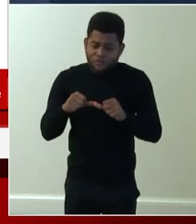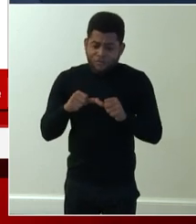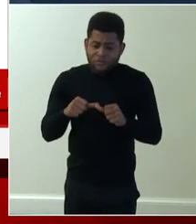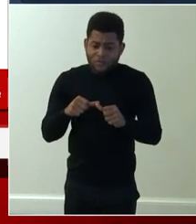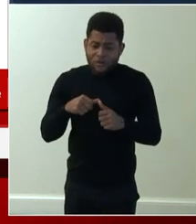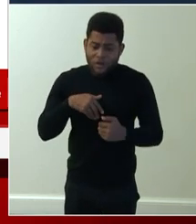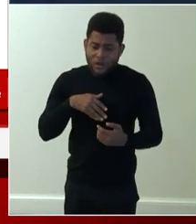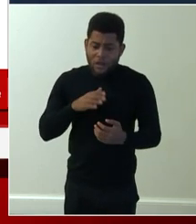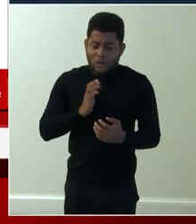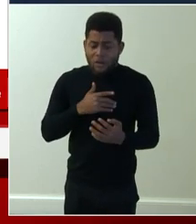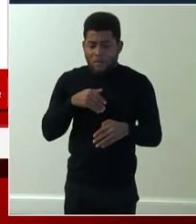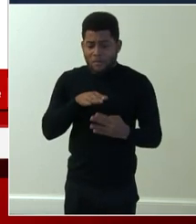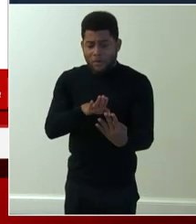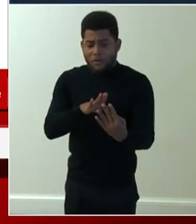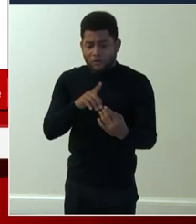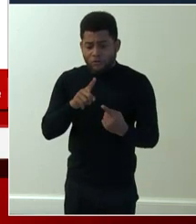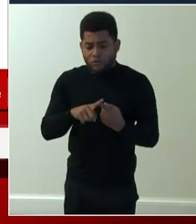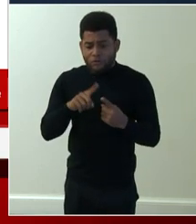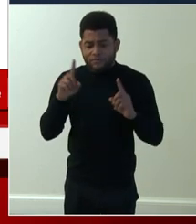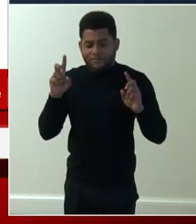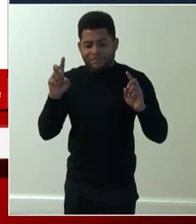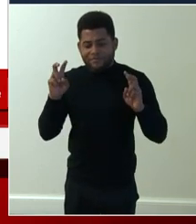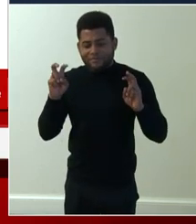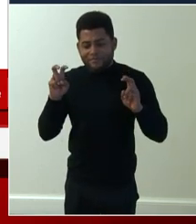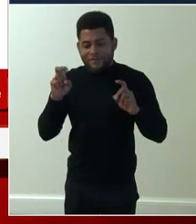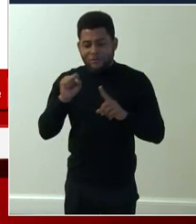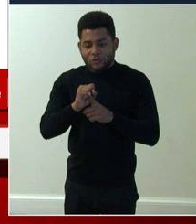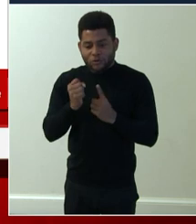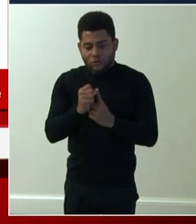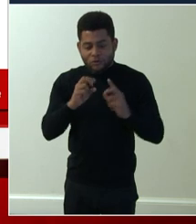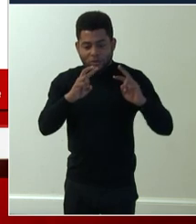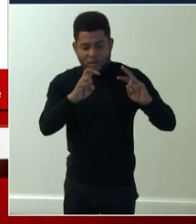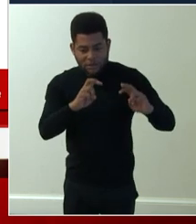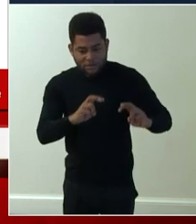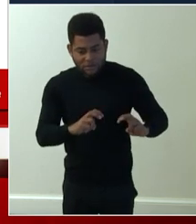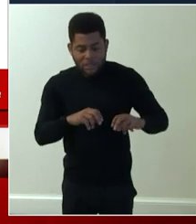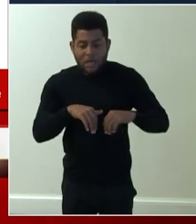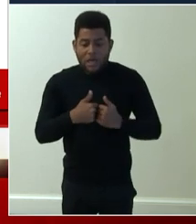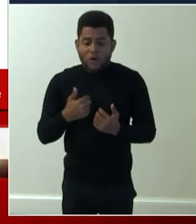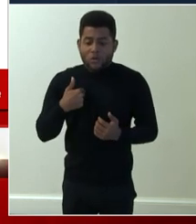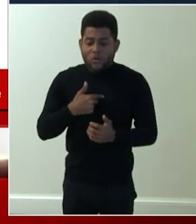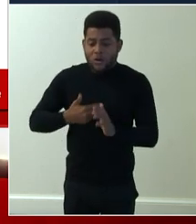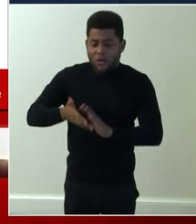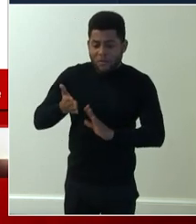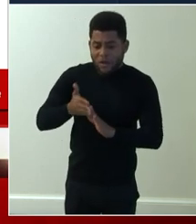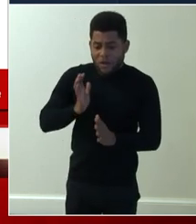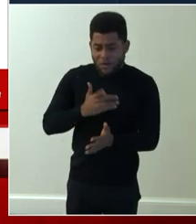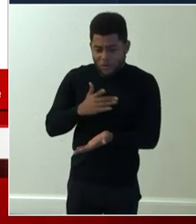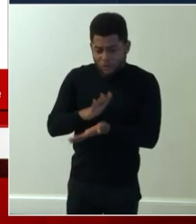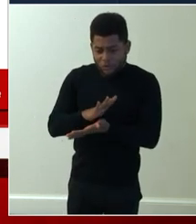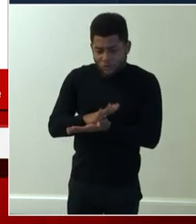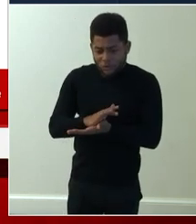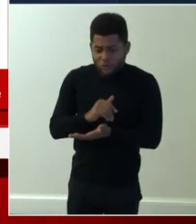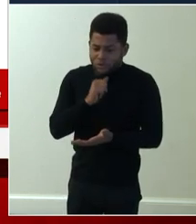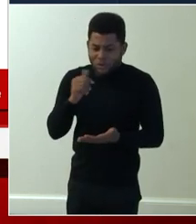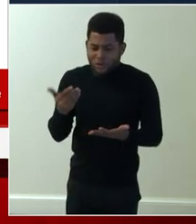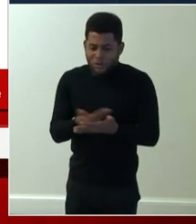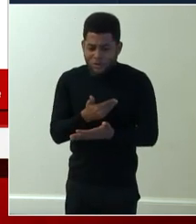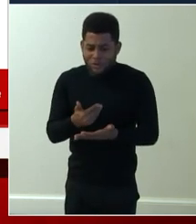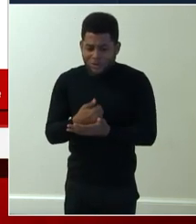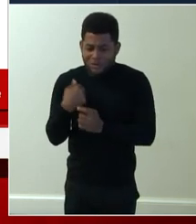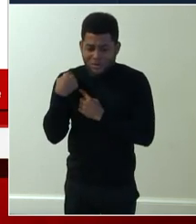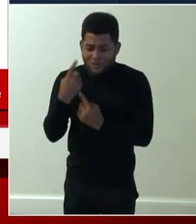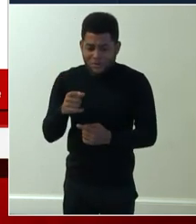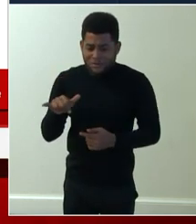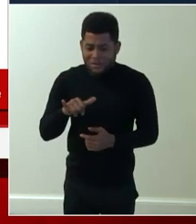to a situational assessment of how we will operate our schools. And that is not new. We've had this approach